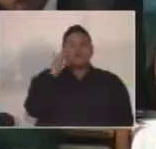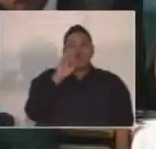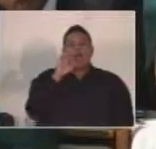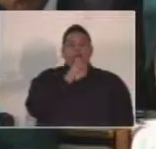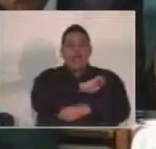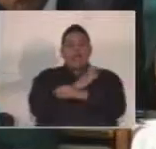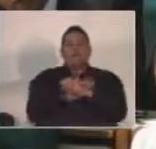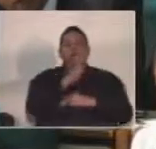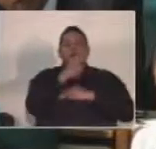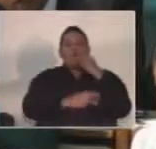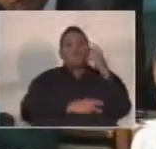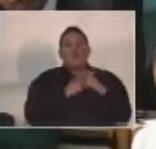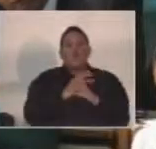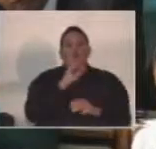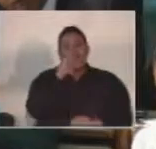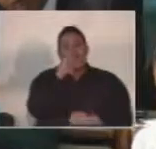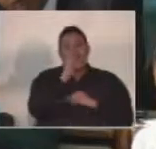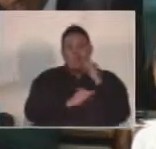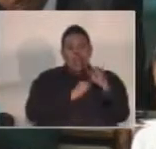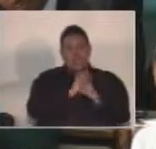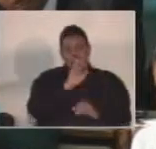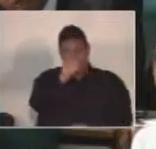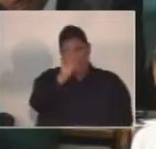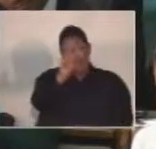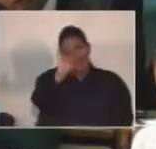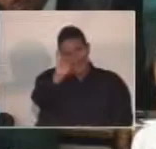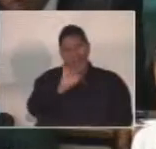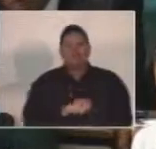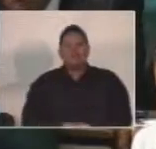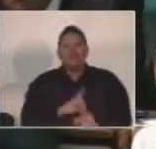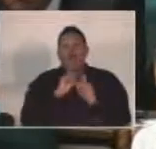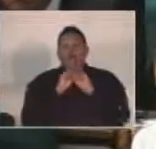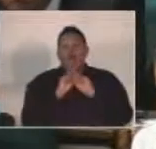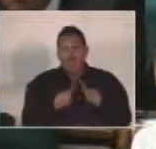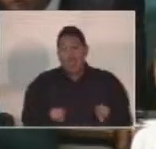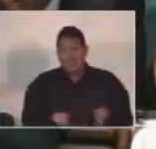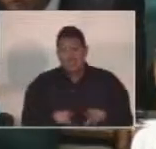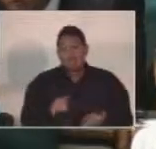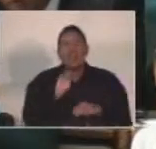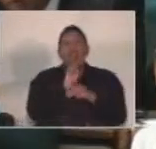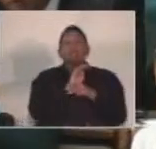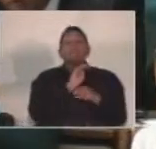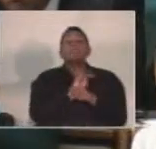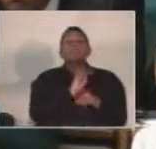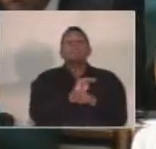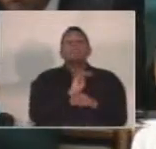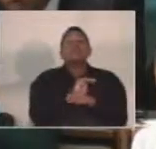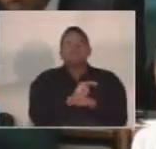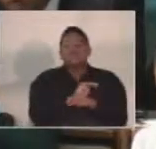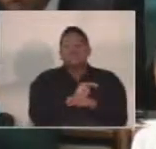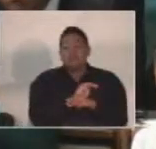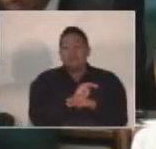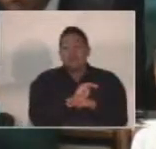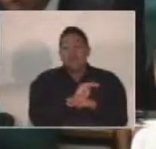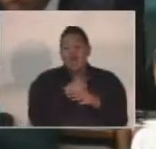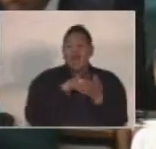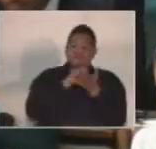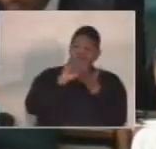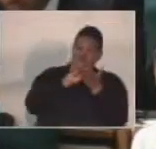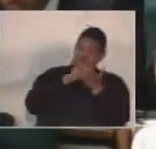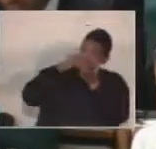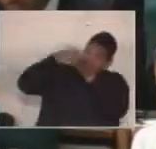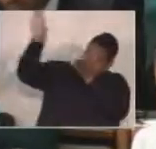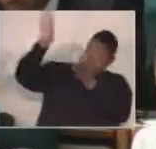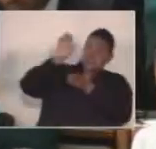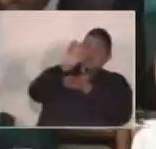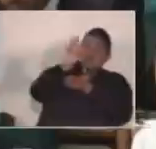a 381-megawatt energy plant on the island by 2016. The Minister has written to EWI